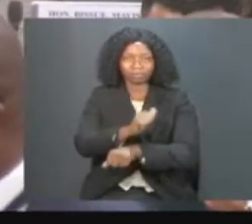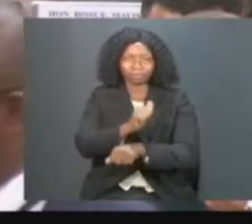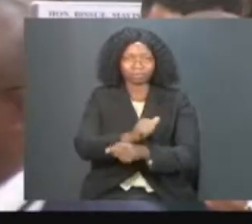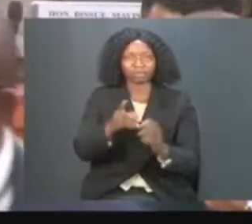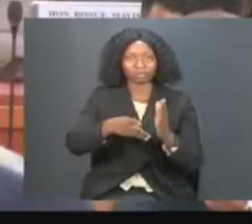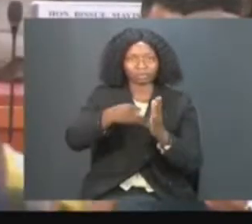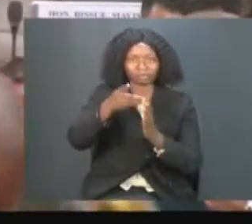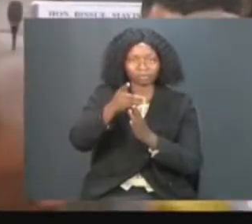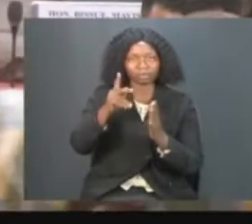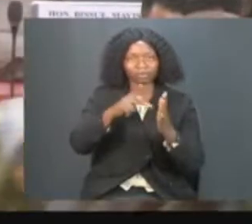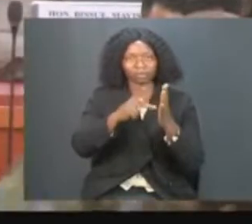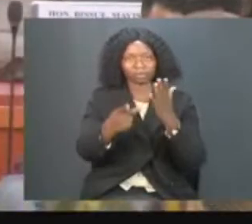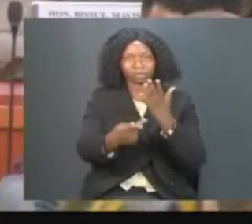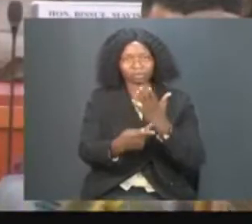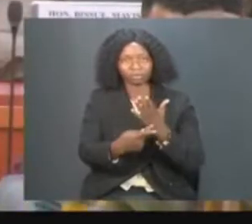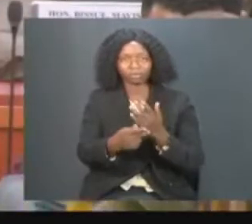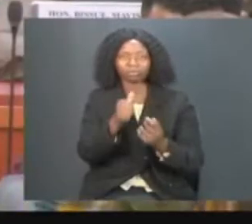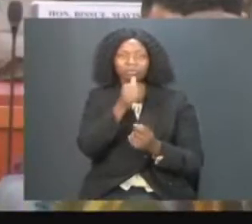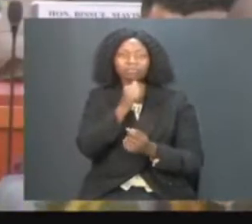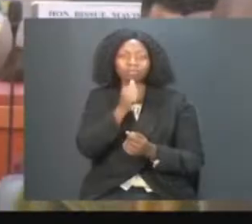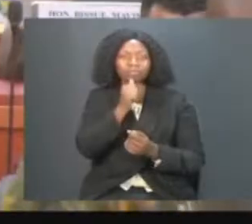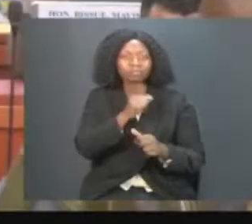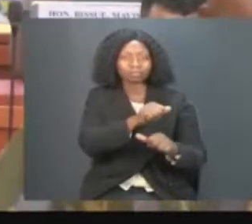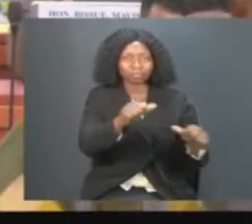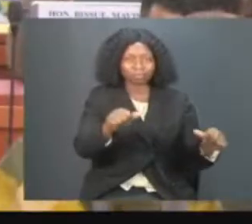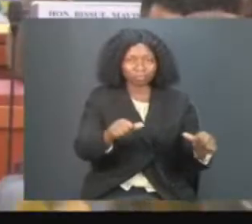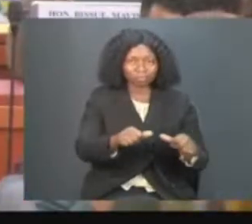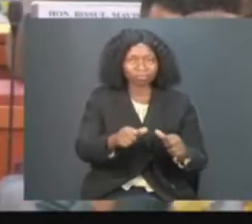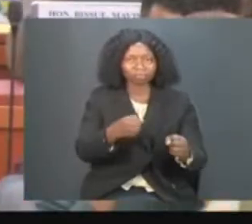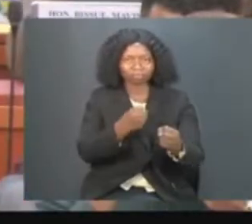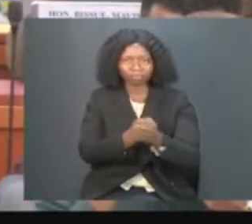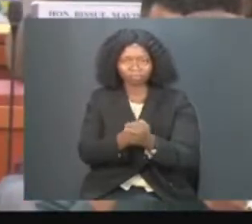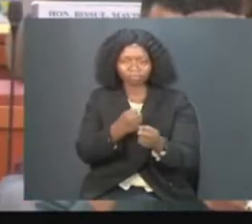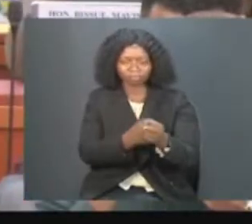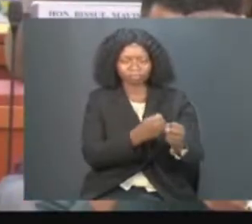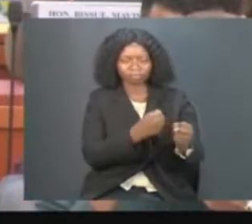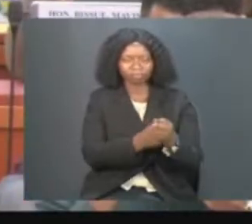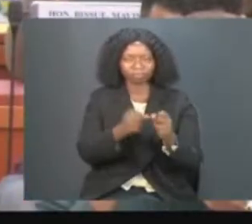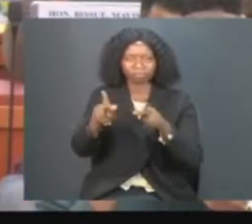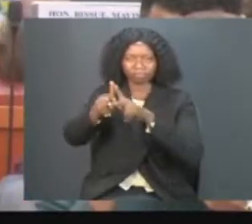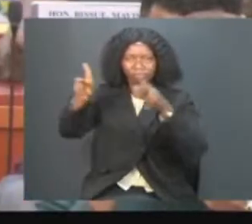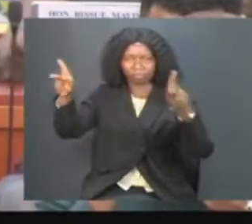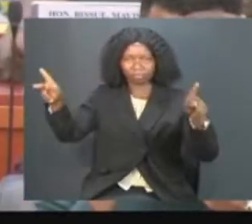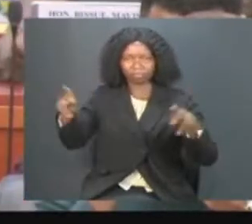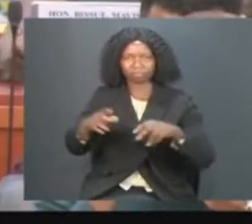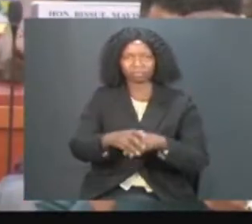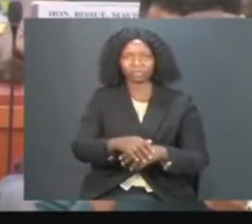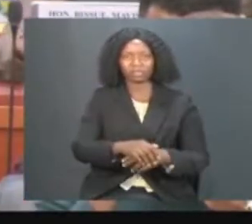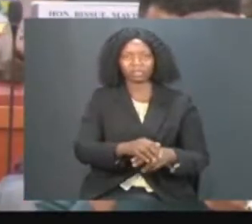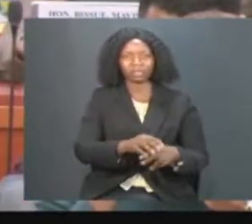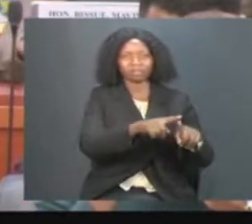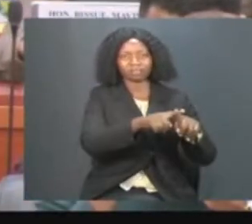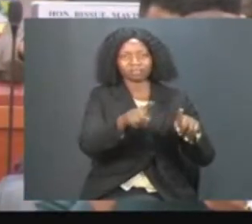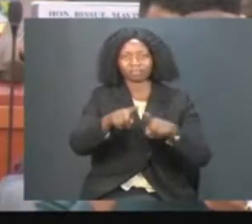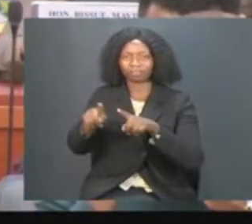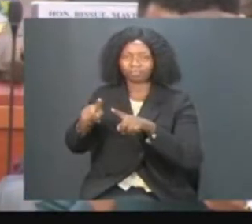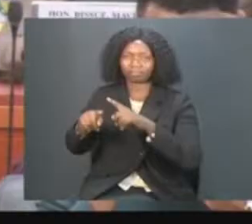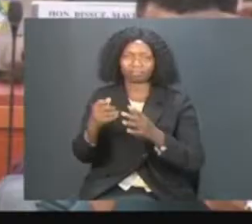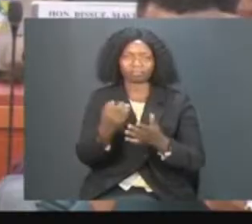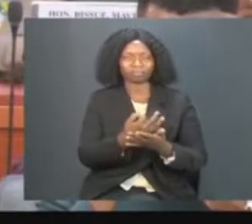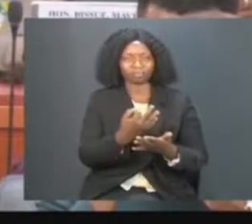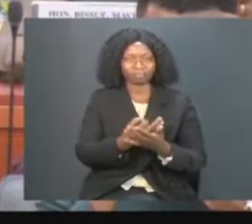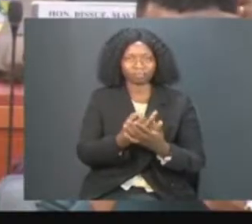the program's private sector-driven approach, supported by public facilitation and diversified financing, is